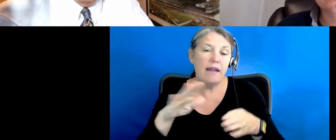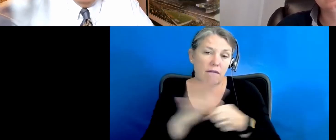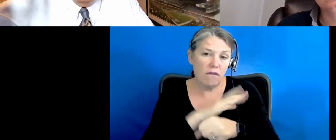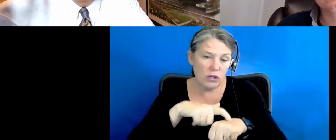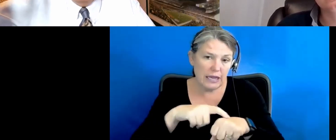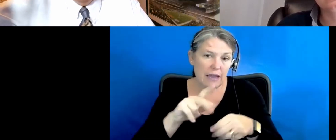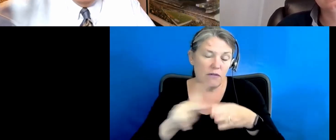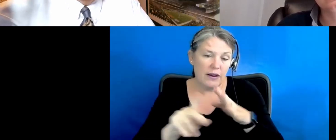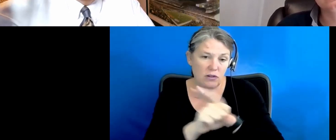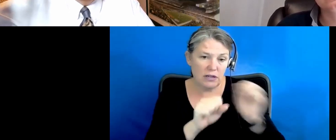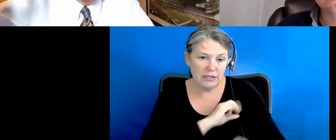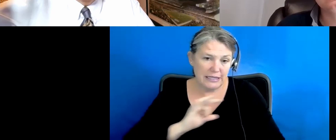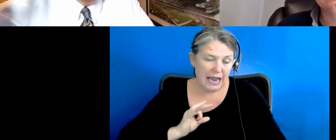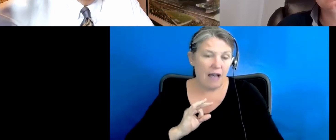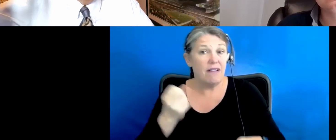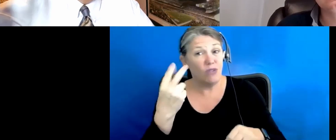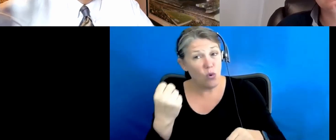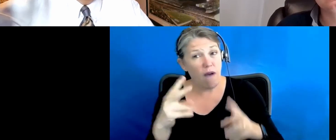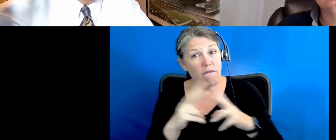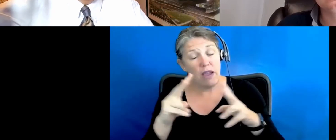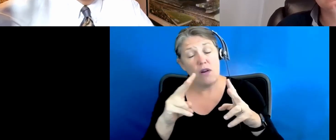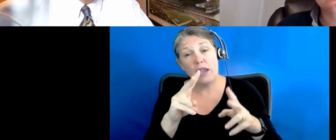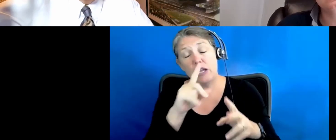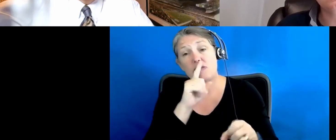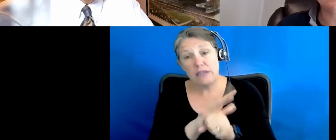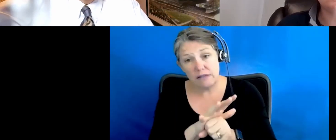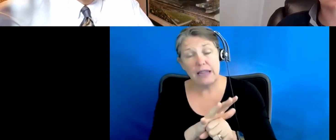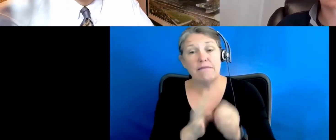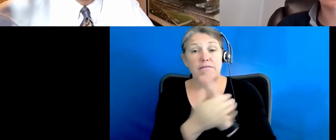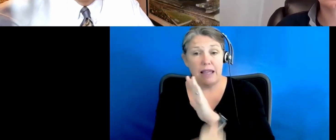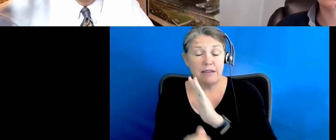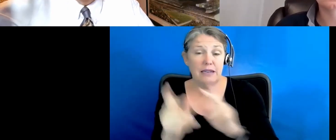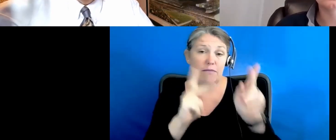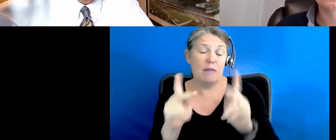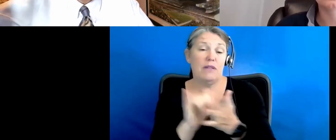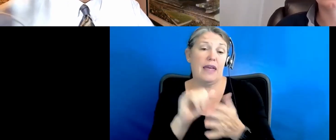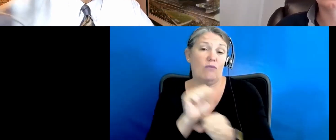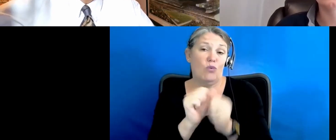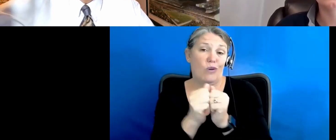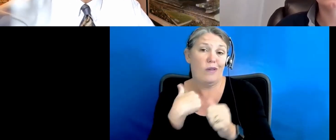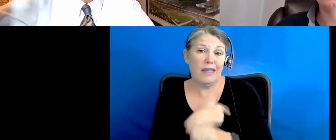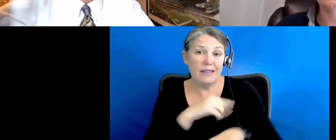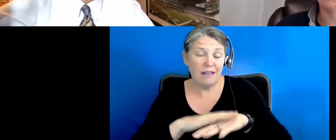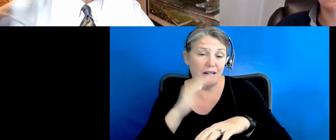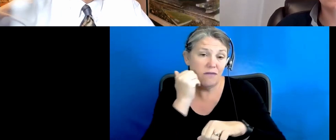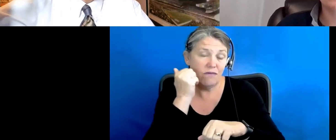of 12 very talented and dedicated individuals that assist us on a full-time basis.